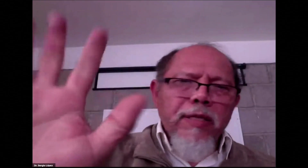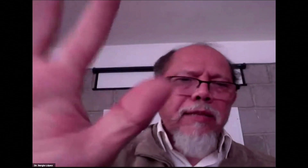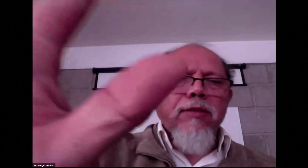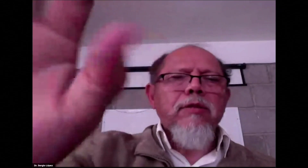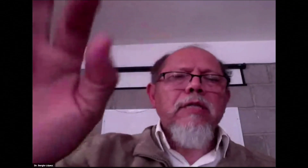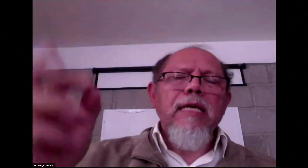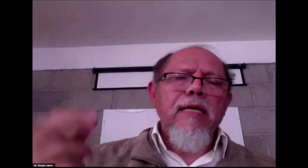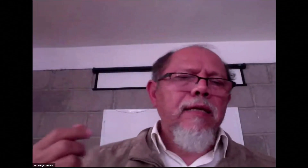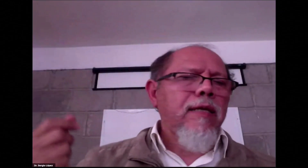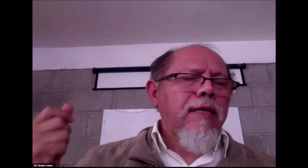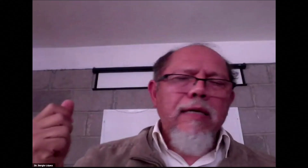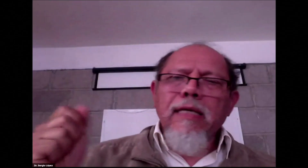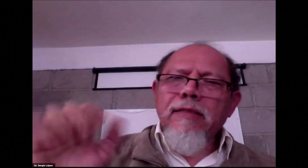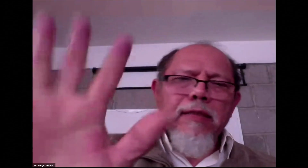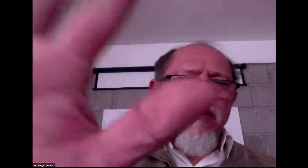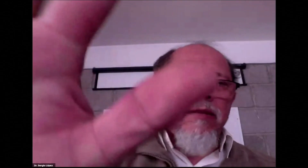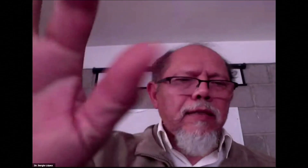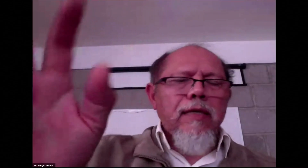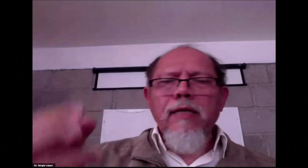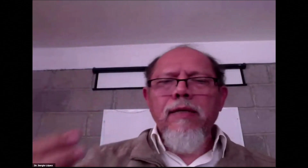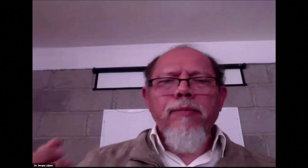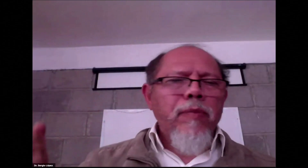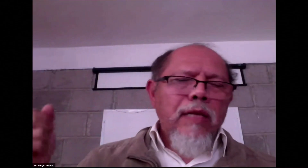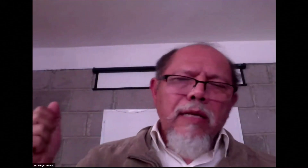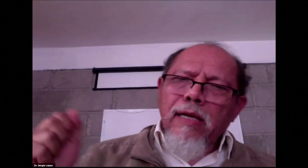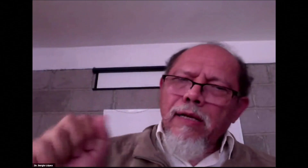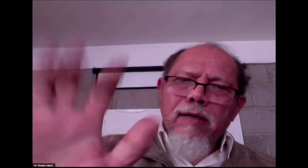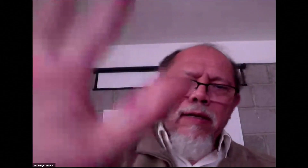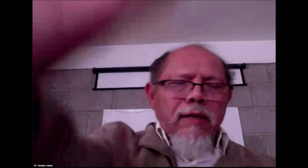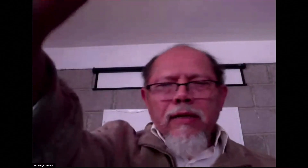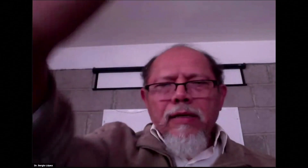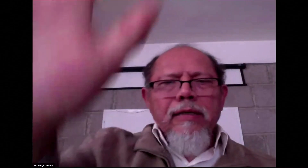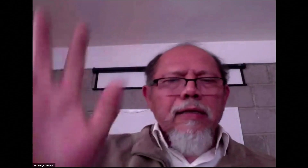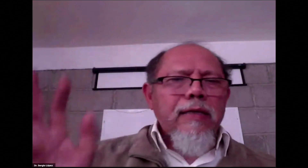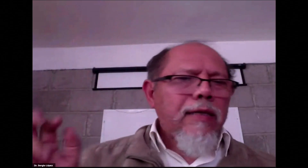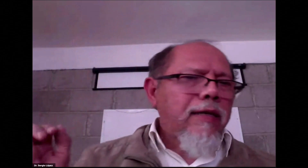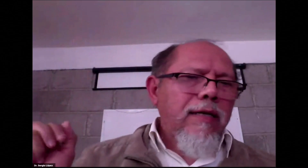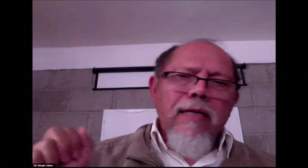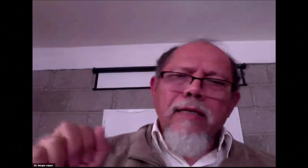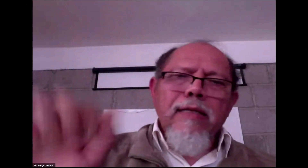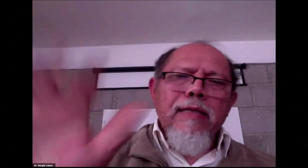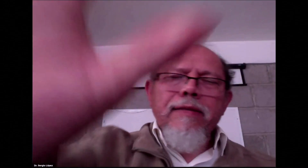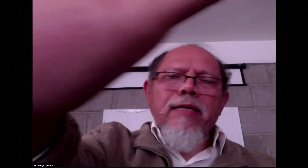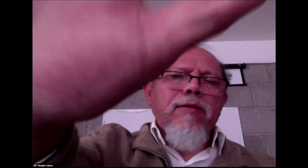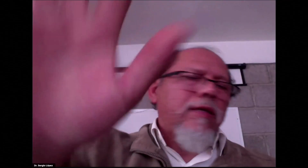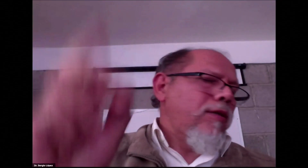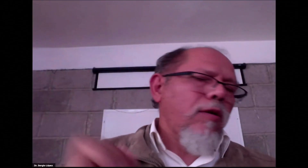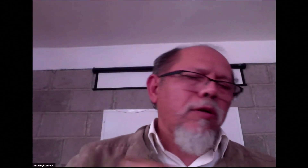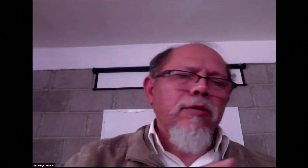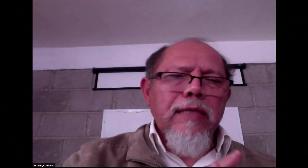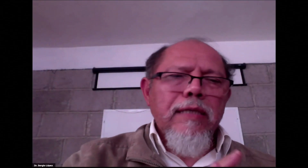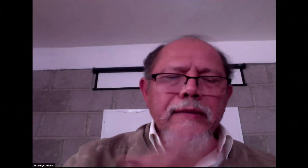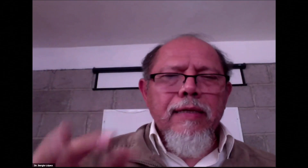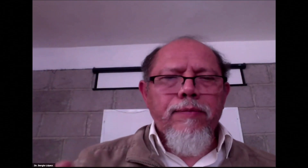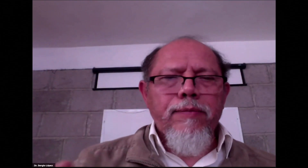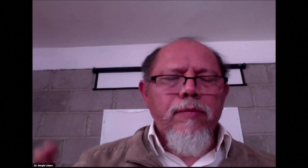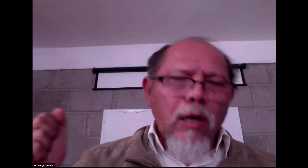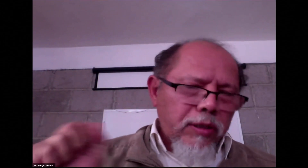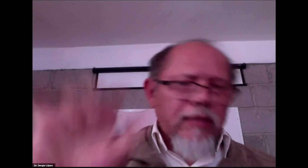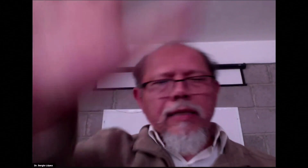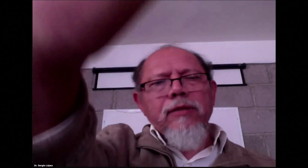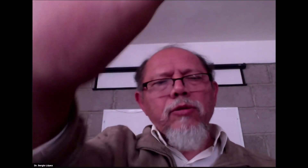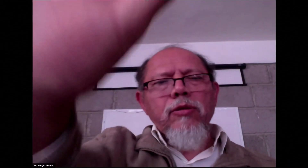we send the energy, the breathing, if you will, the chi, if you want to say, to call it that, the energy,